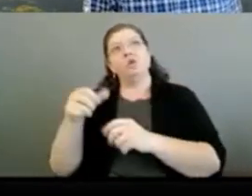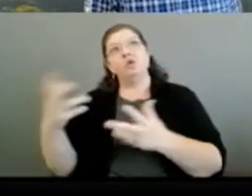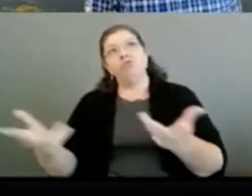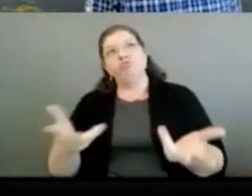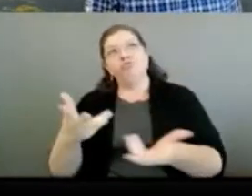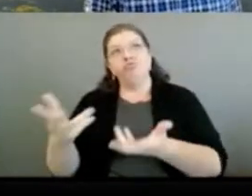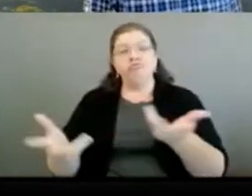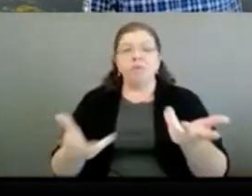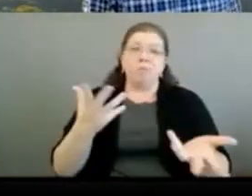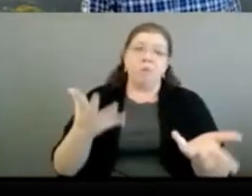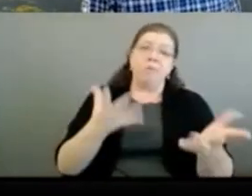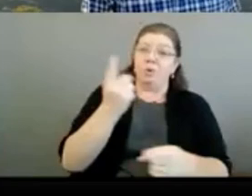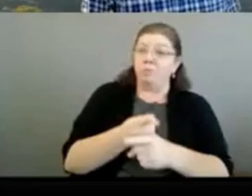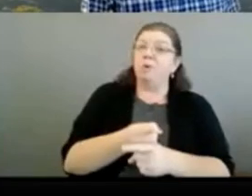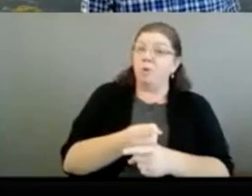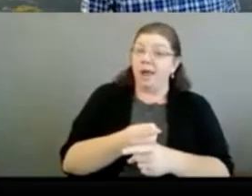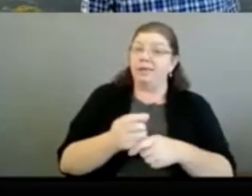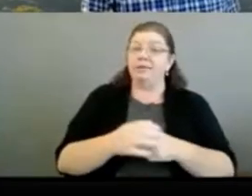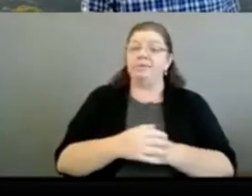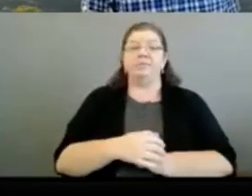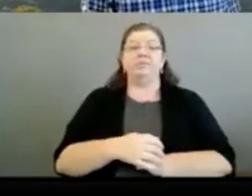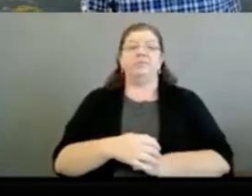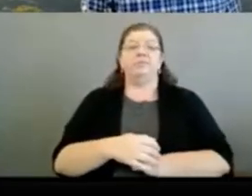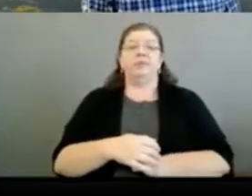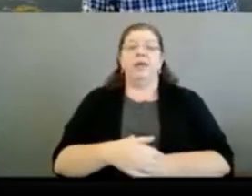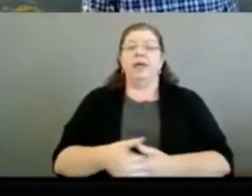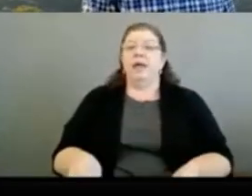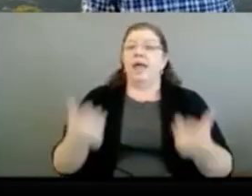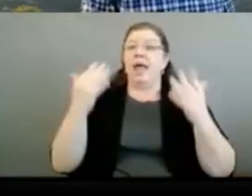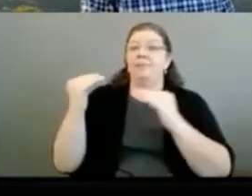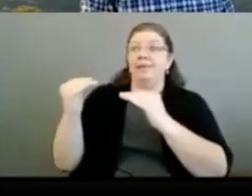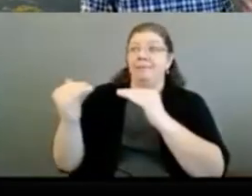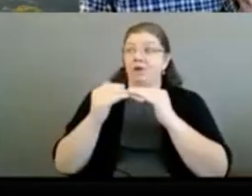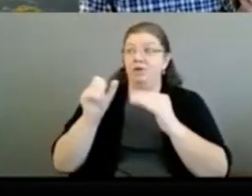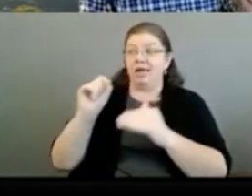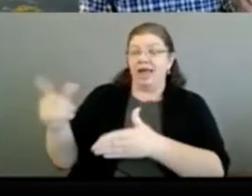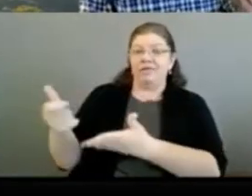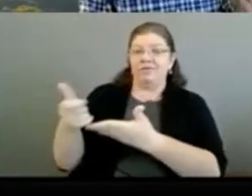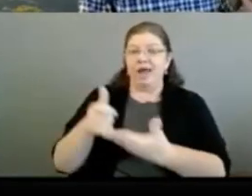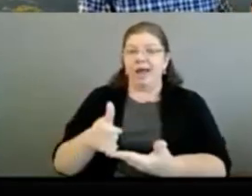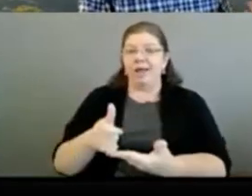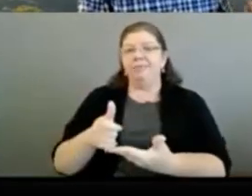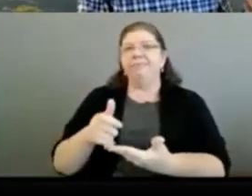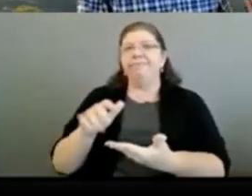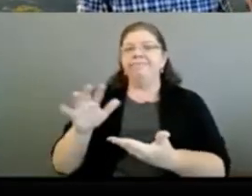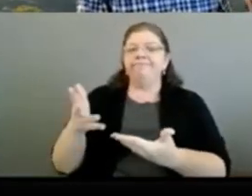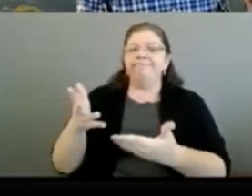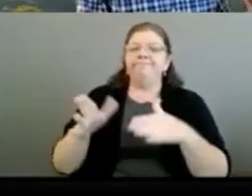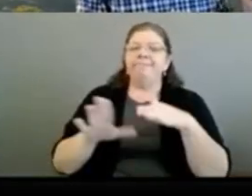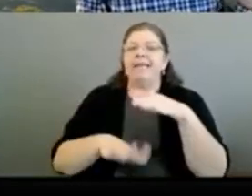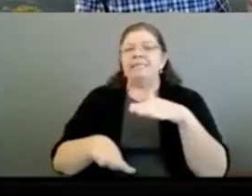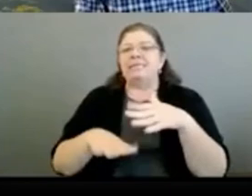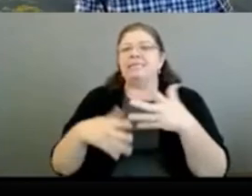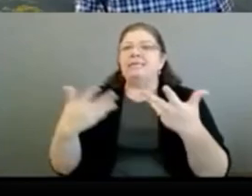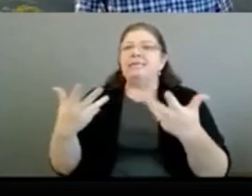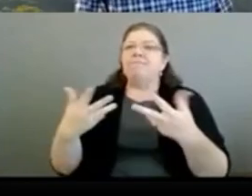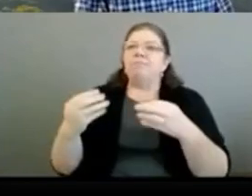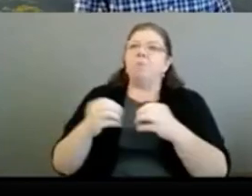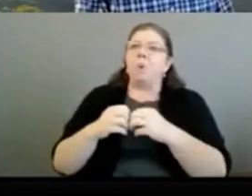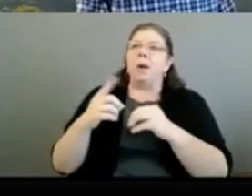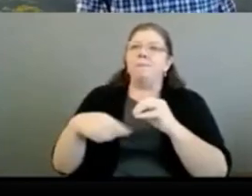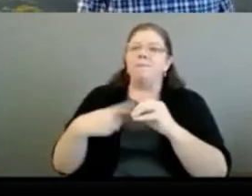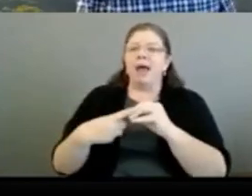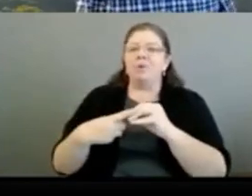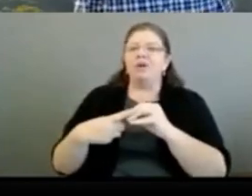you'd probably be right. Perhaps how many peers a teacher asks for help is kind of fundamental, more about a